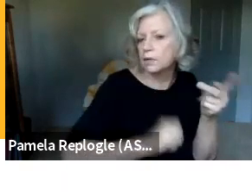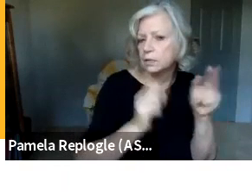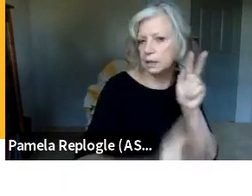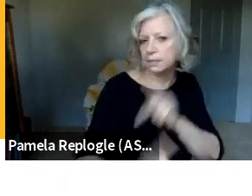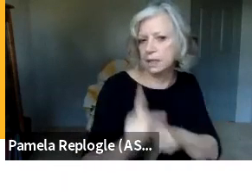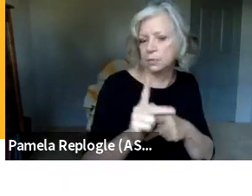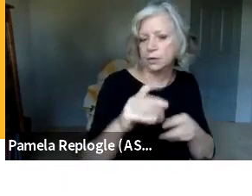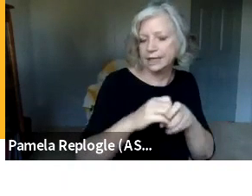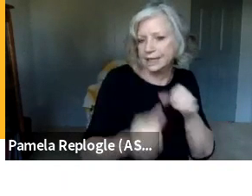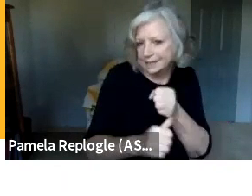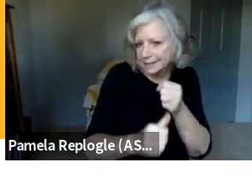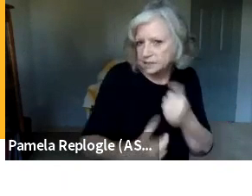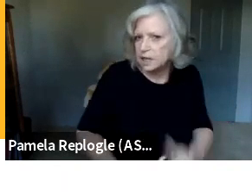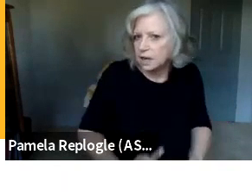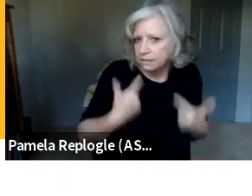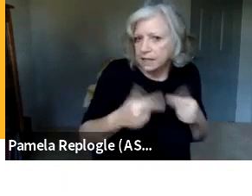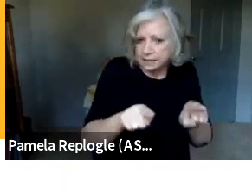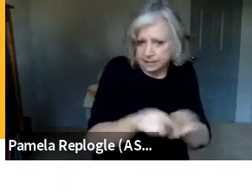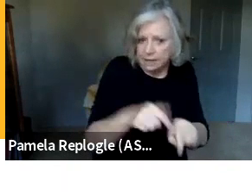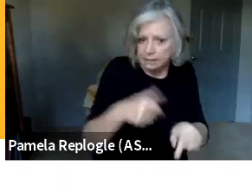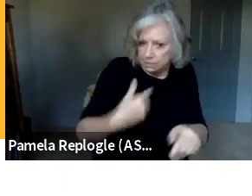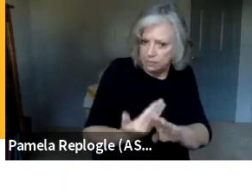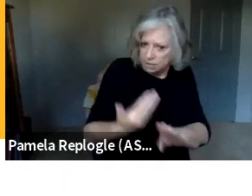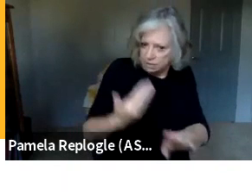assisted living as I did before COVID?